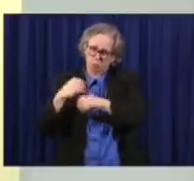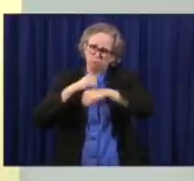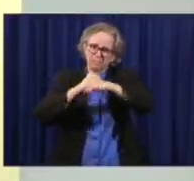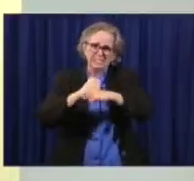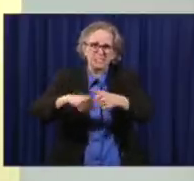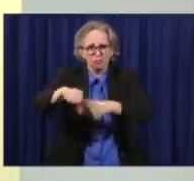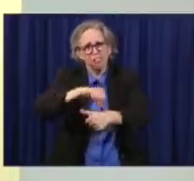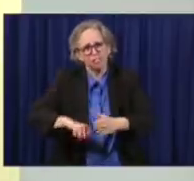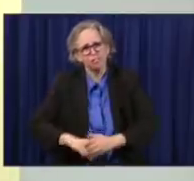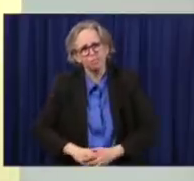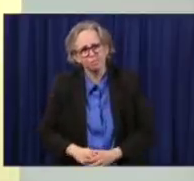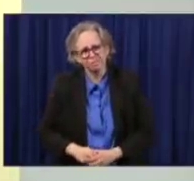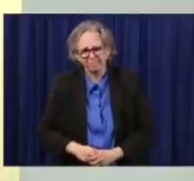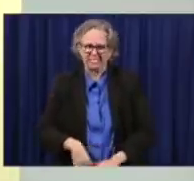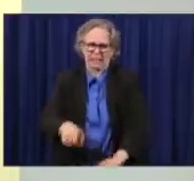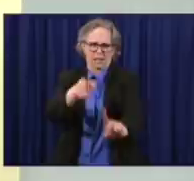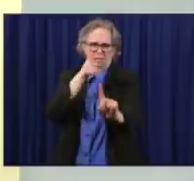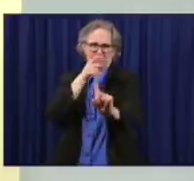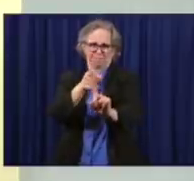And that's what this is about.